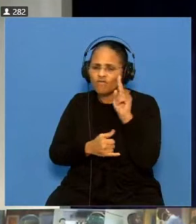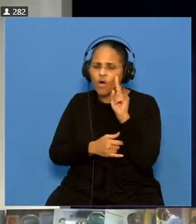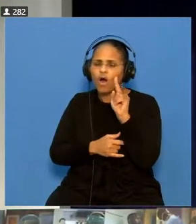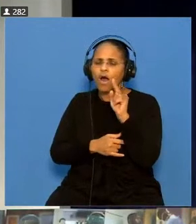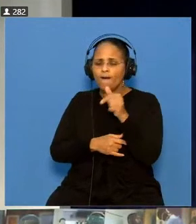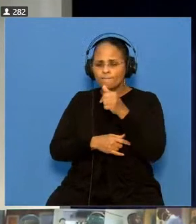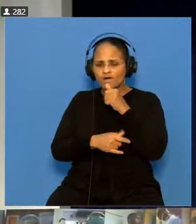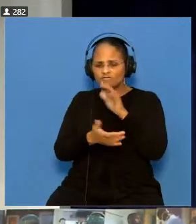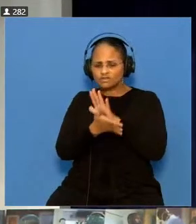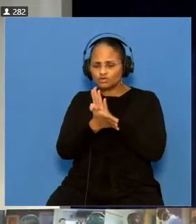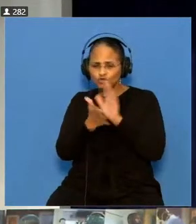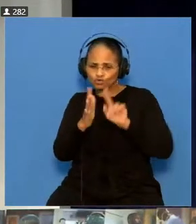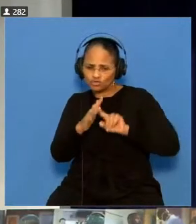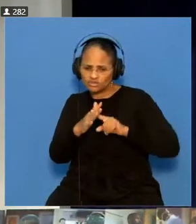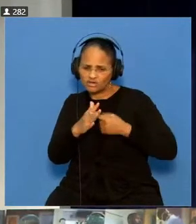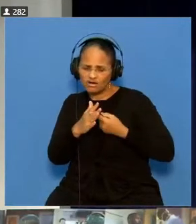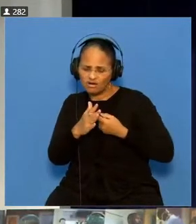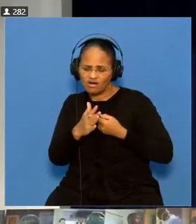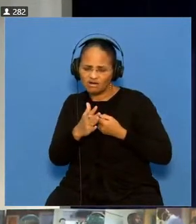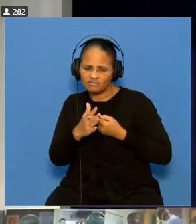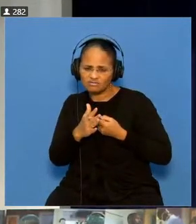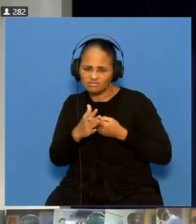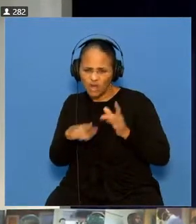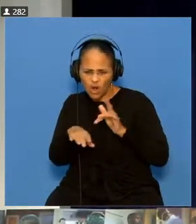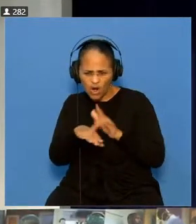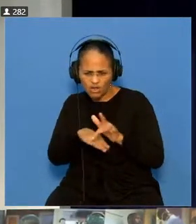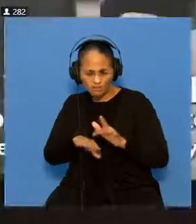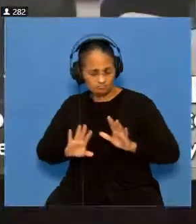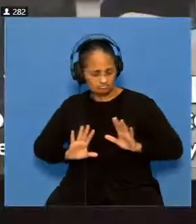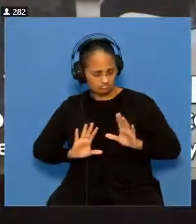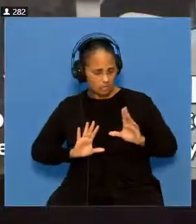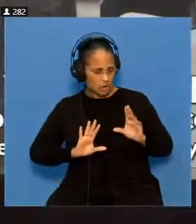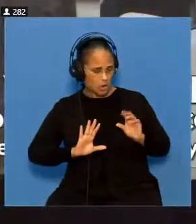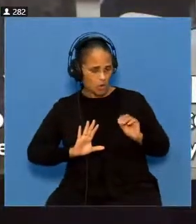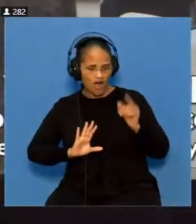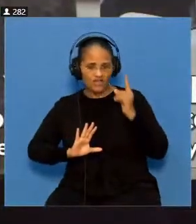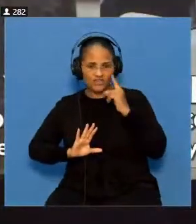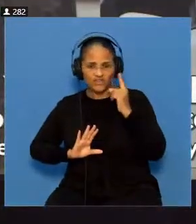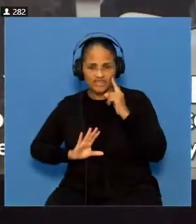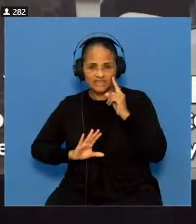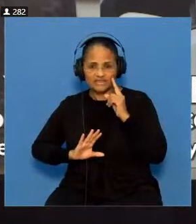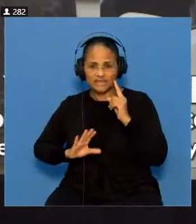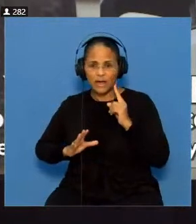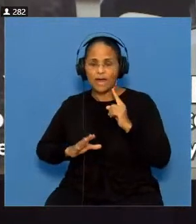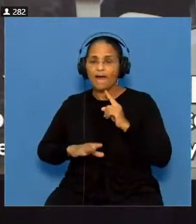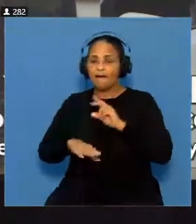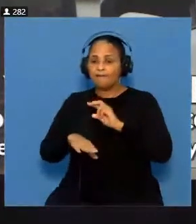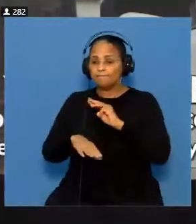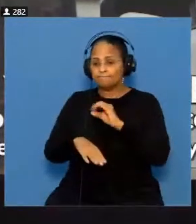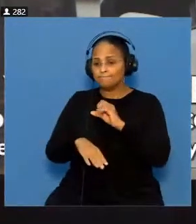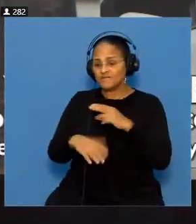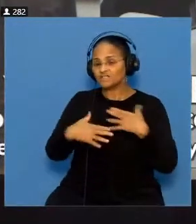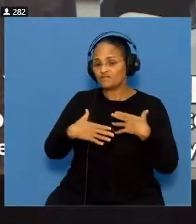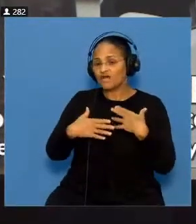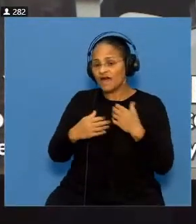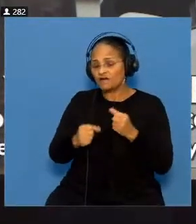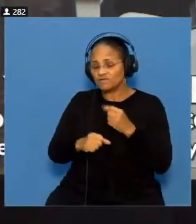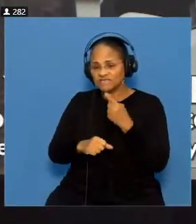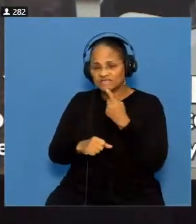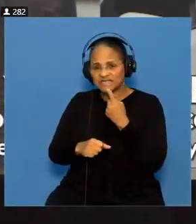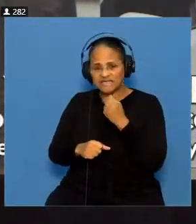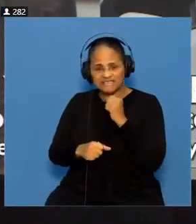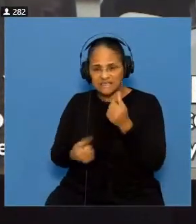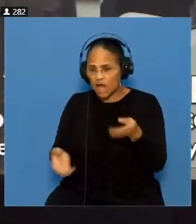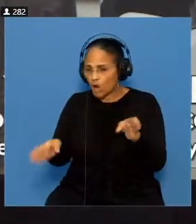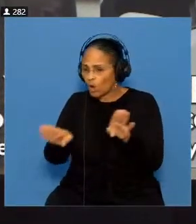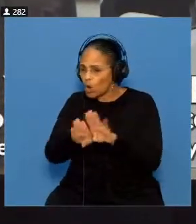have opened? Do you think they're opening prematurely? No. The Minister of Health was very clear that the Ministry of Health has not closed